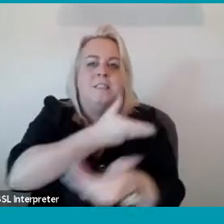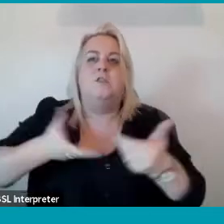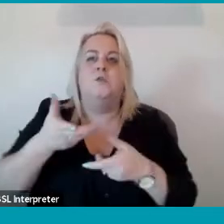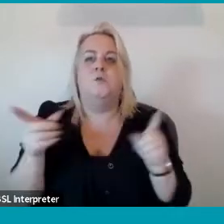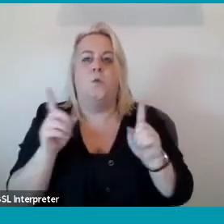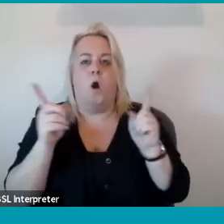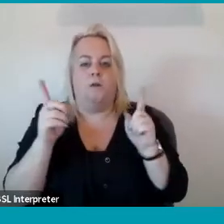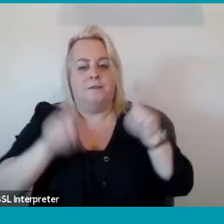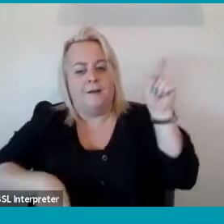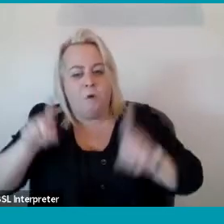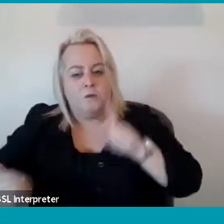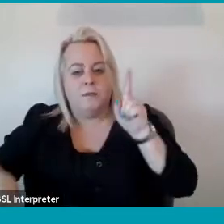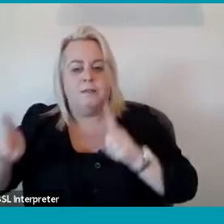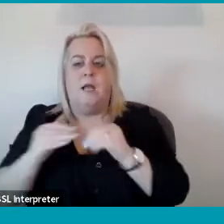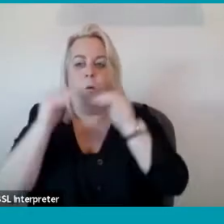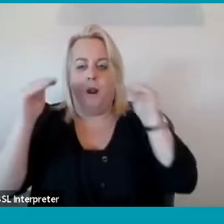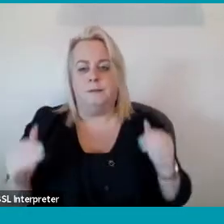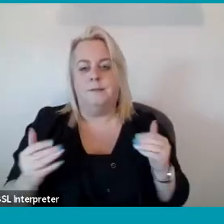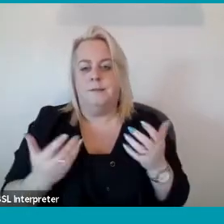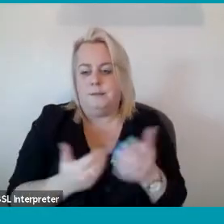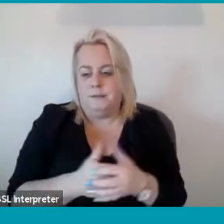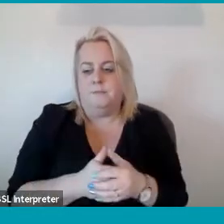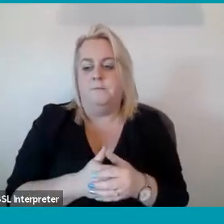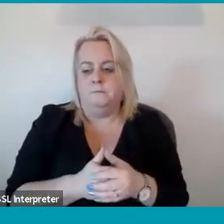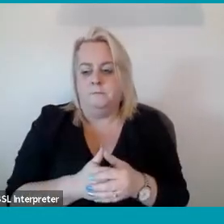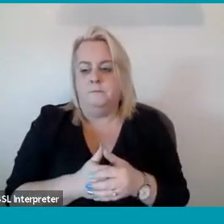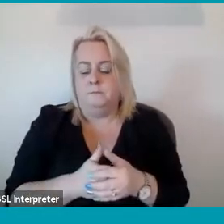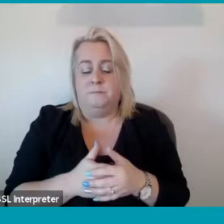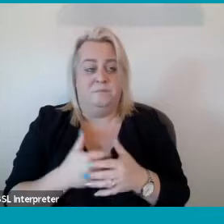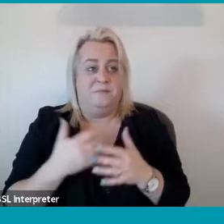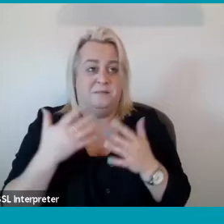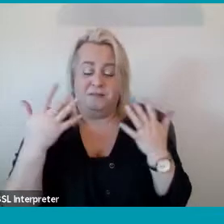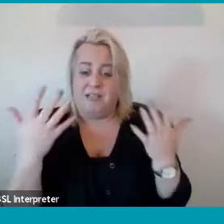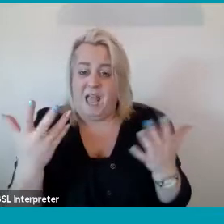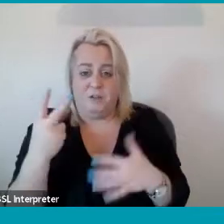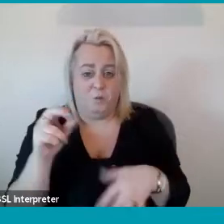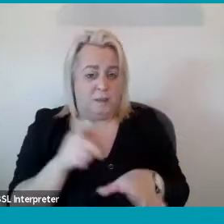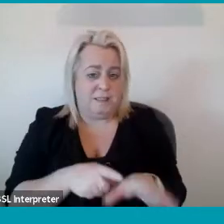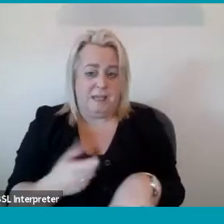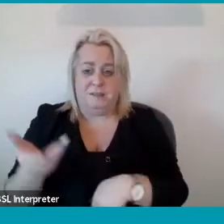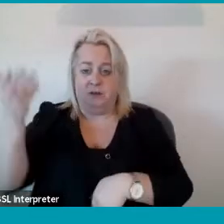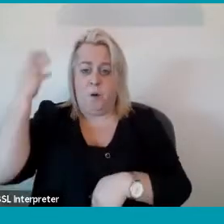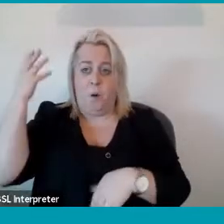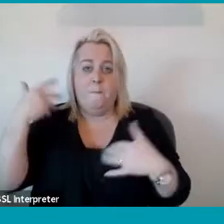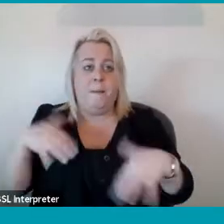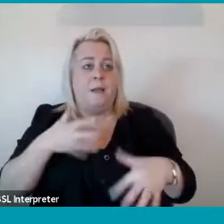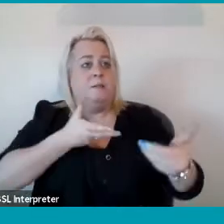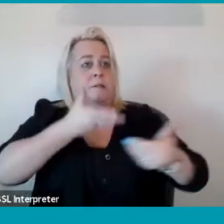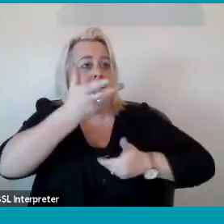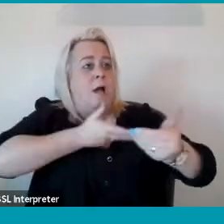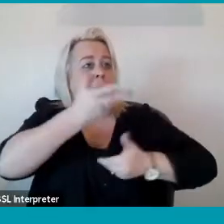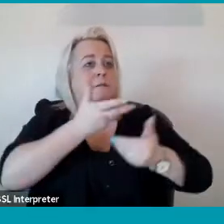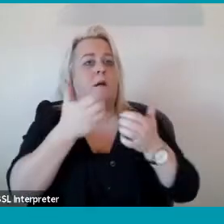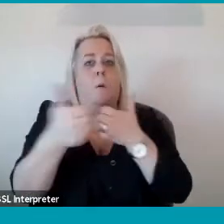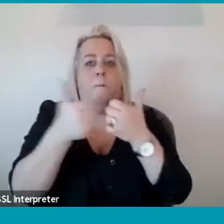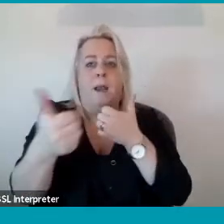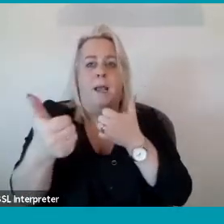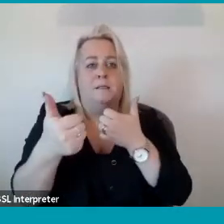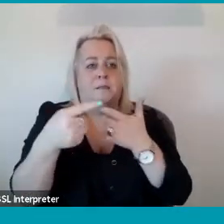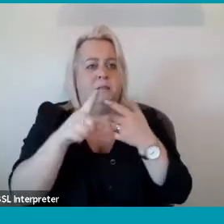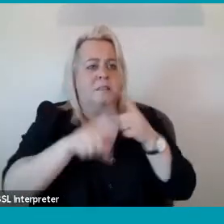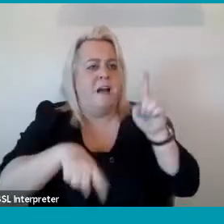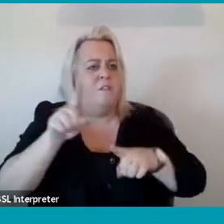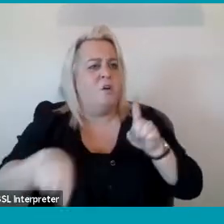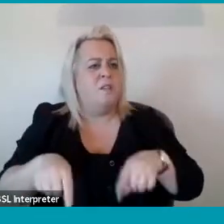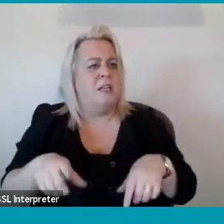years ago, I'd been talking to businesses and companies about diversity, they would have said,